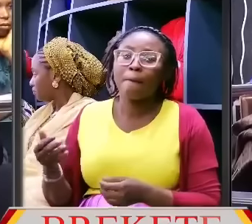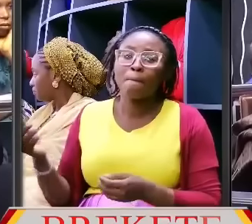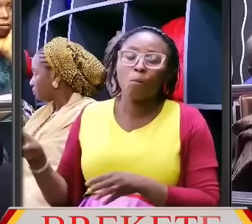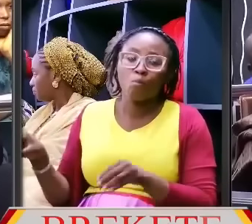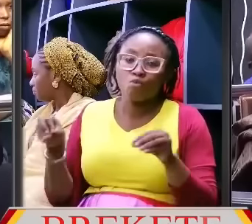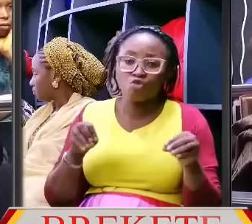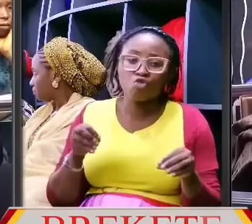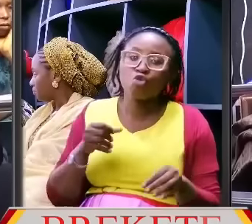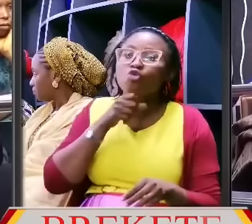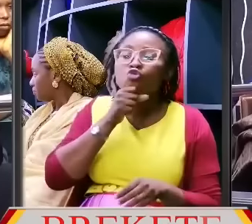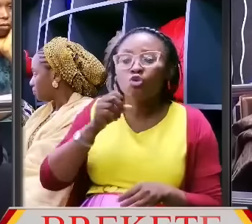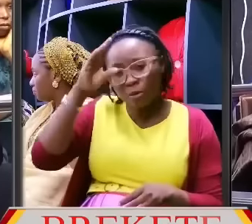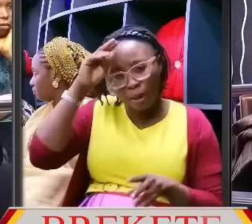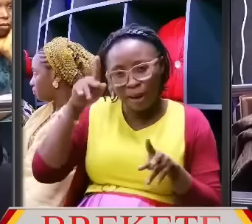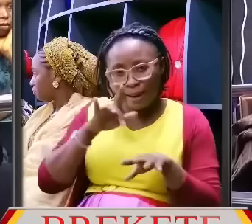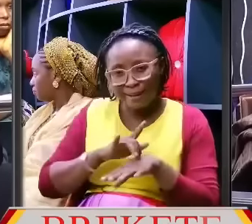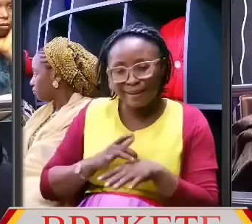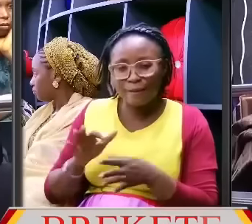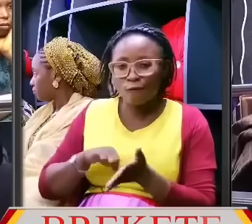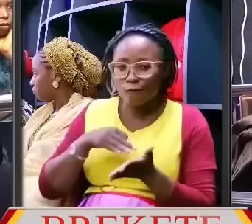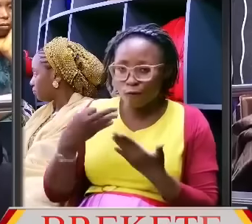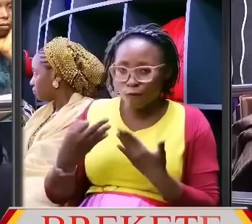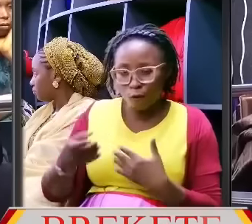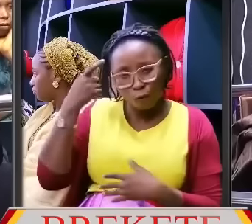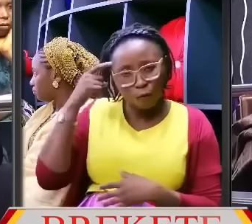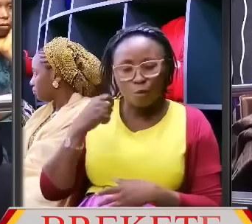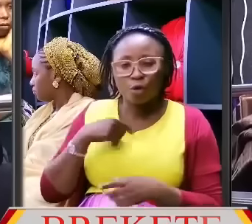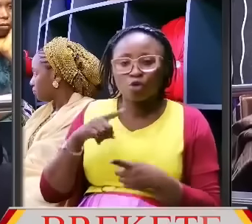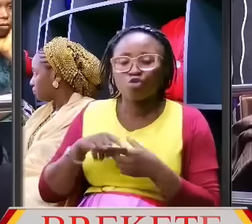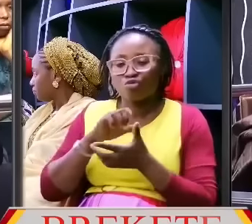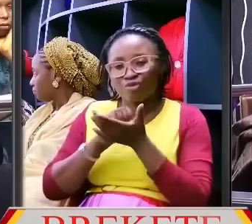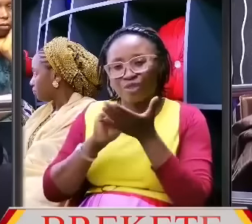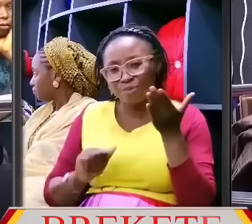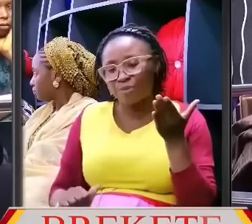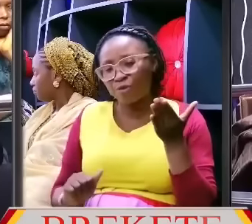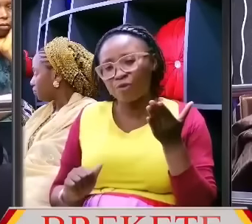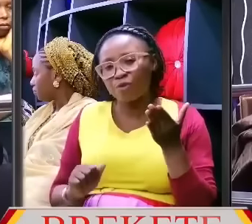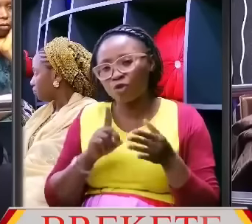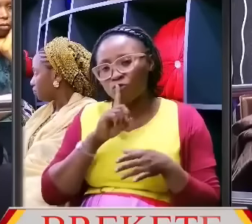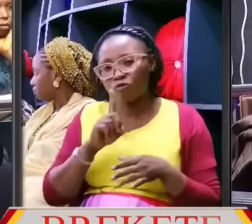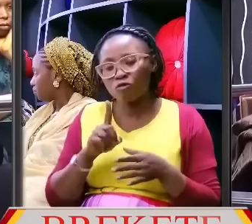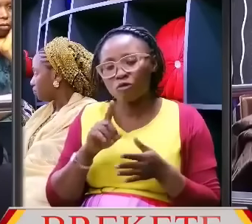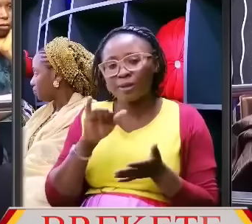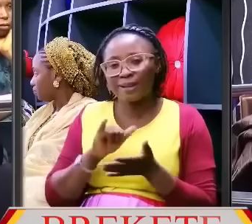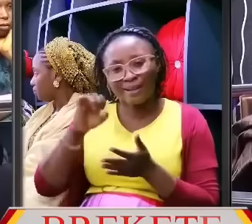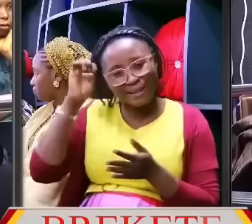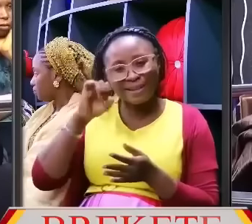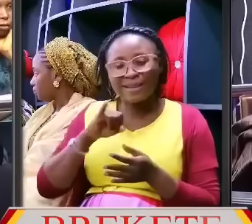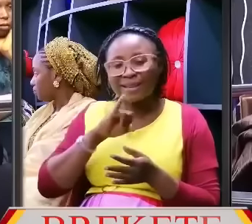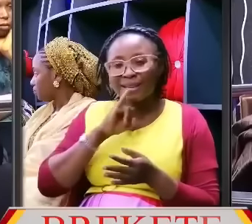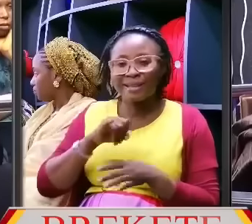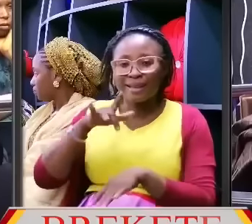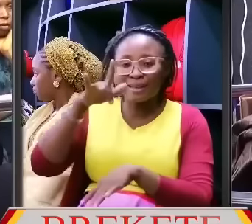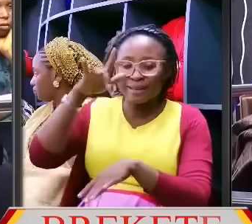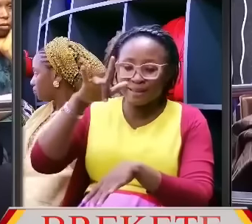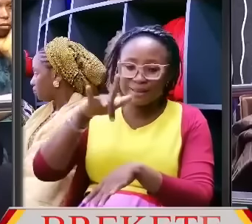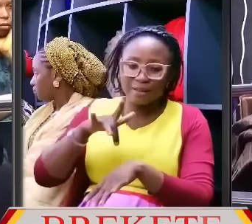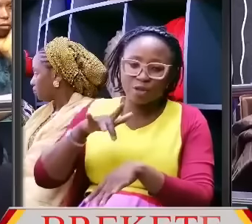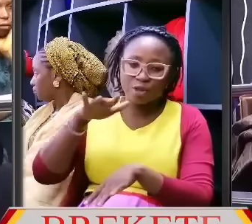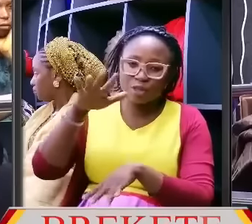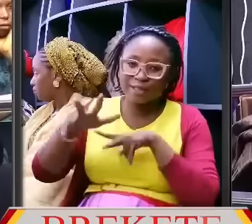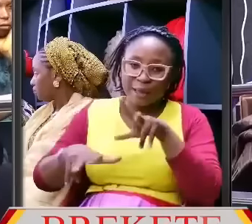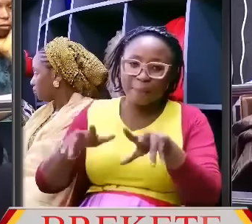leg, he go fall. In order for me to remove truth when he march.